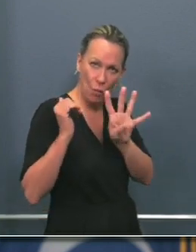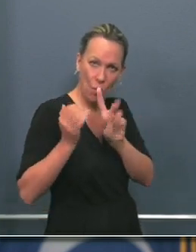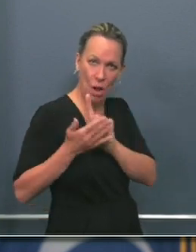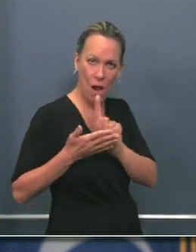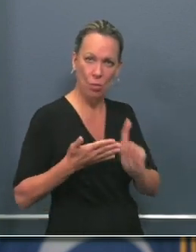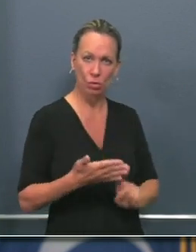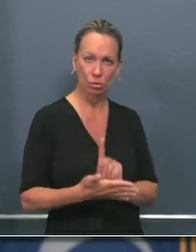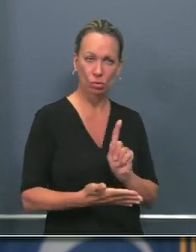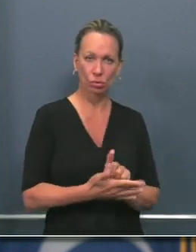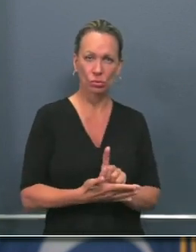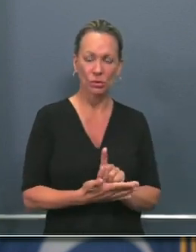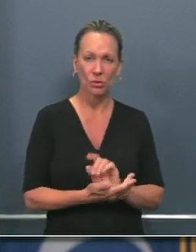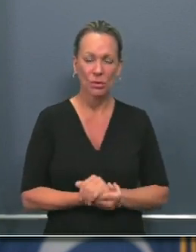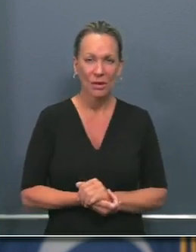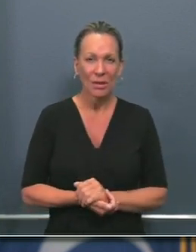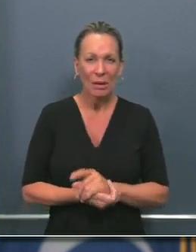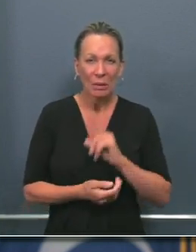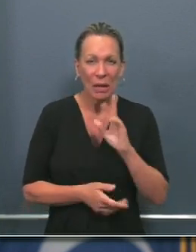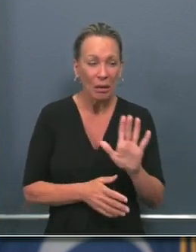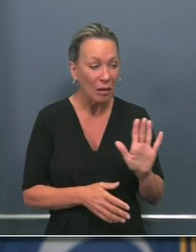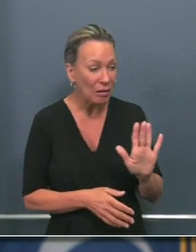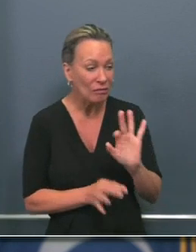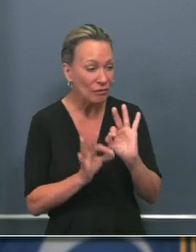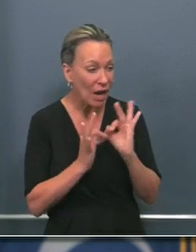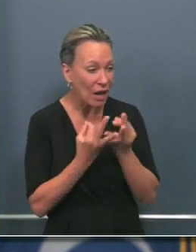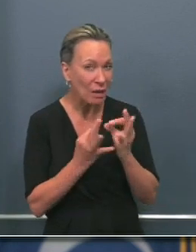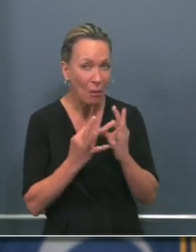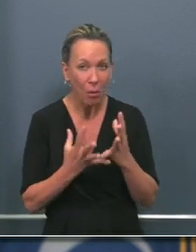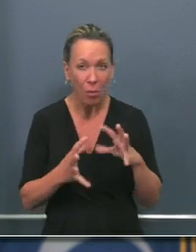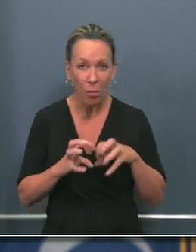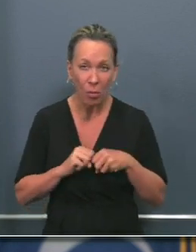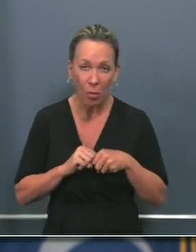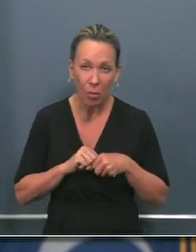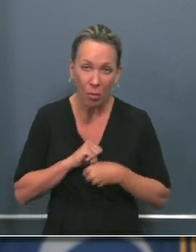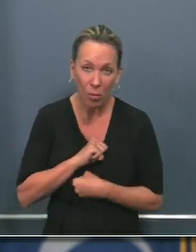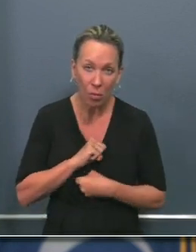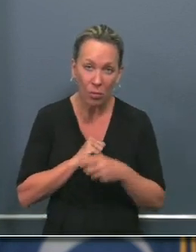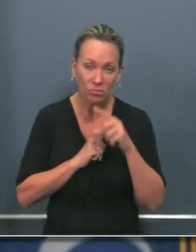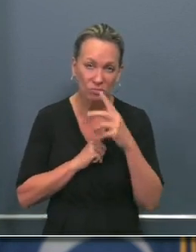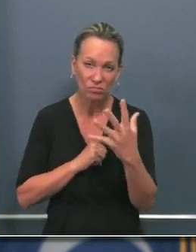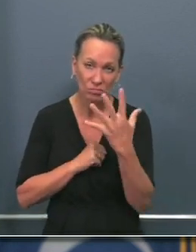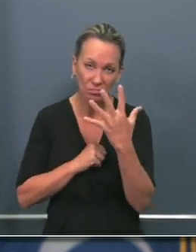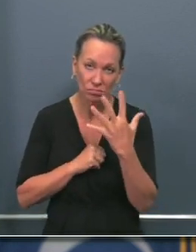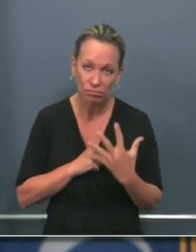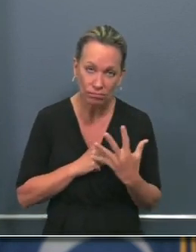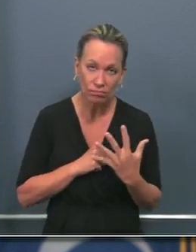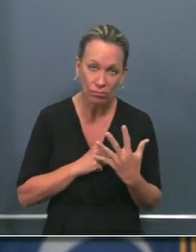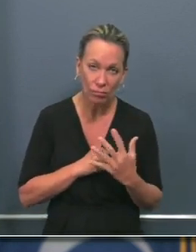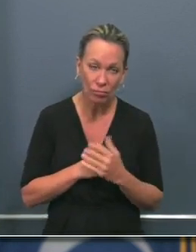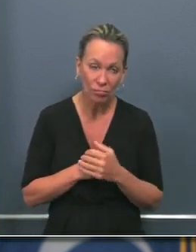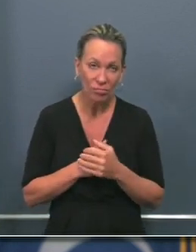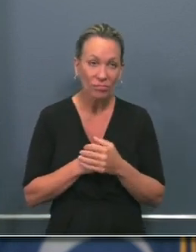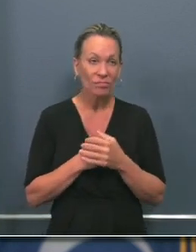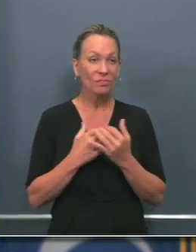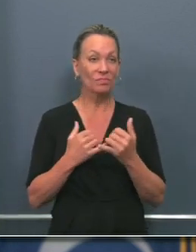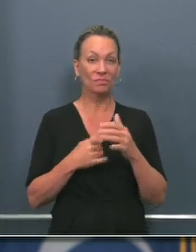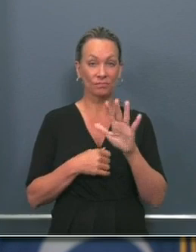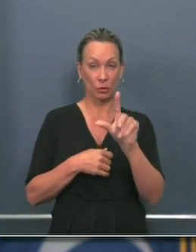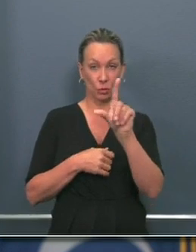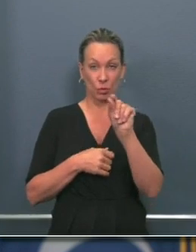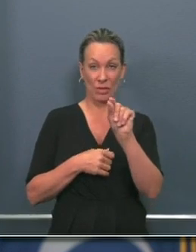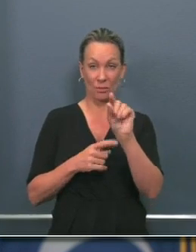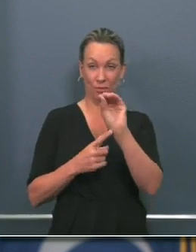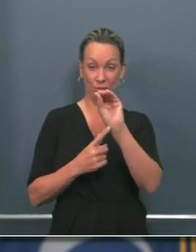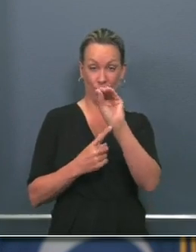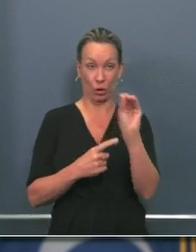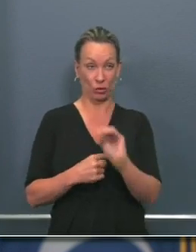19.5% of Californians that have tested positive, just shy of 20% of Californians that have tested positive for COVID-19 are